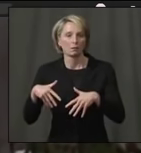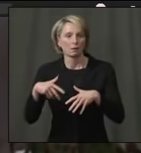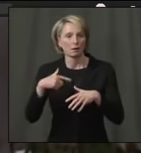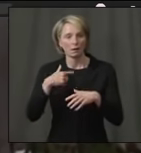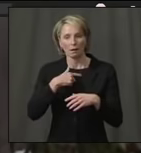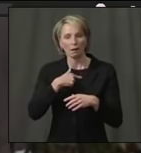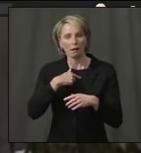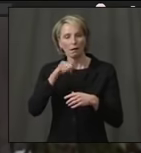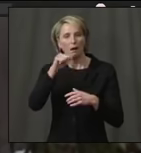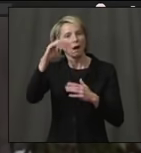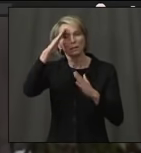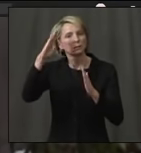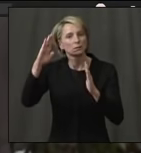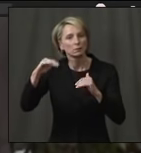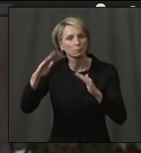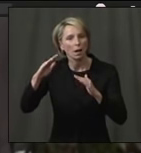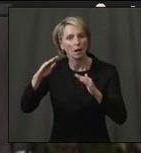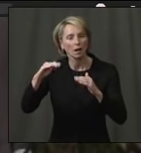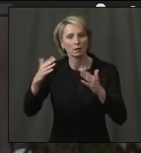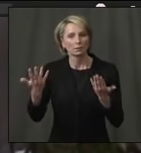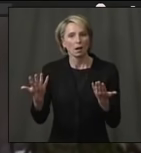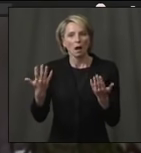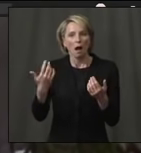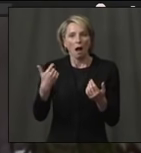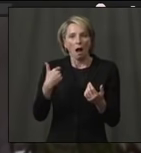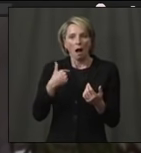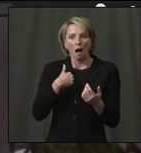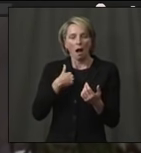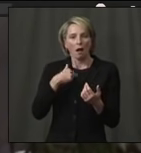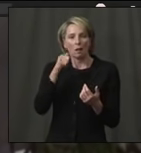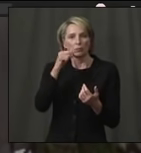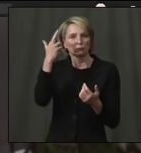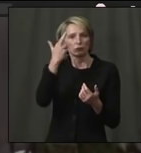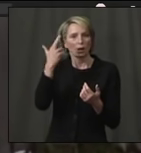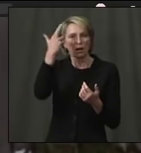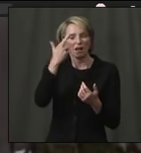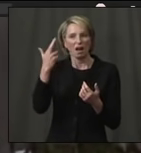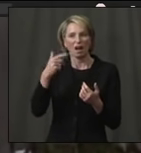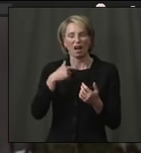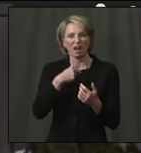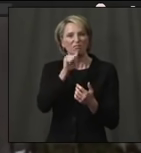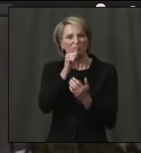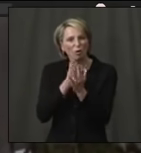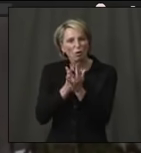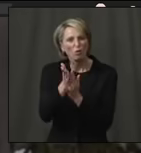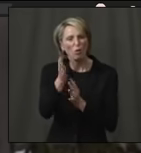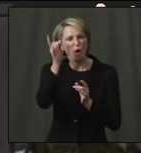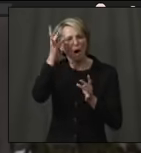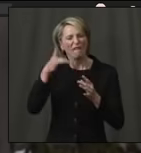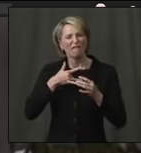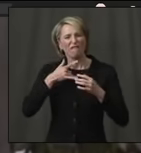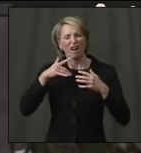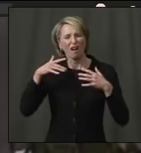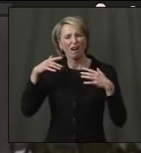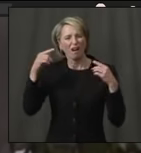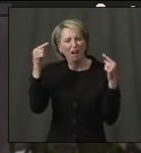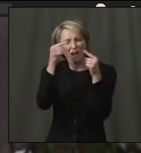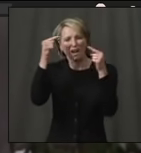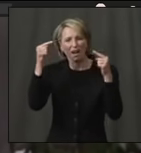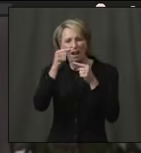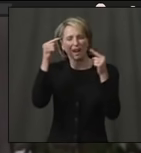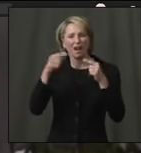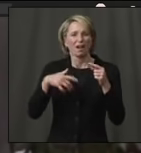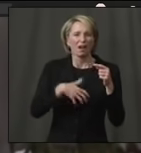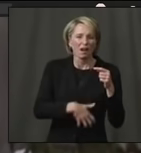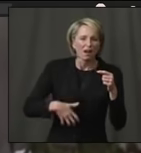through the symptoms and suffered through the aches, chills, pains, sore throat, headache,